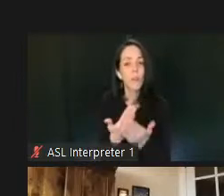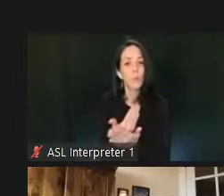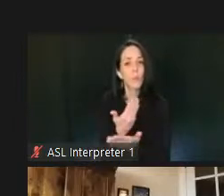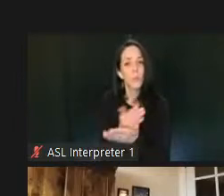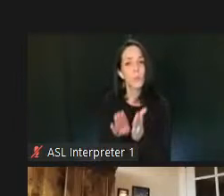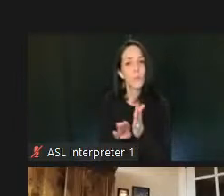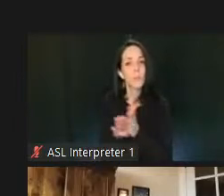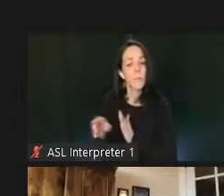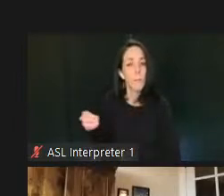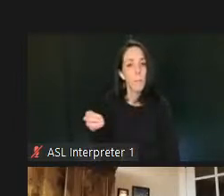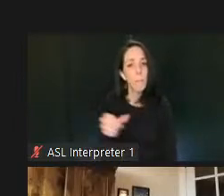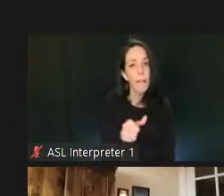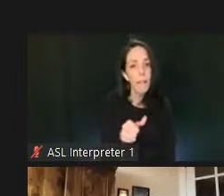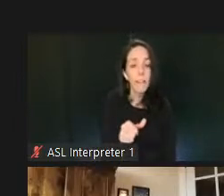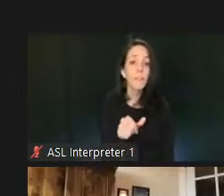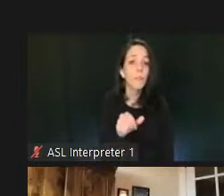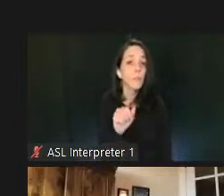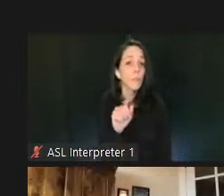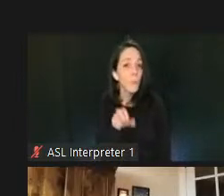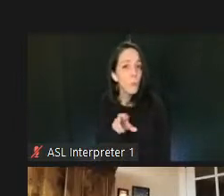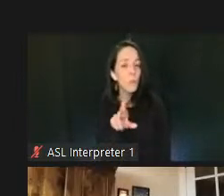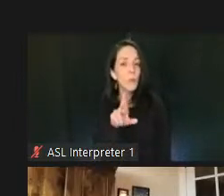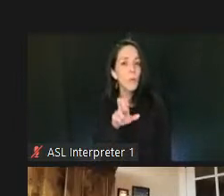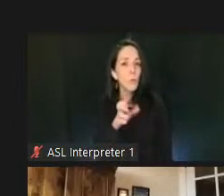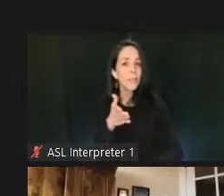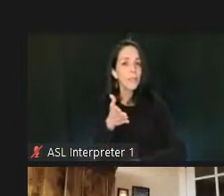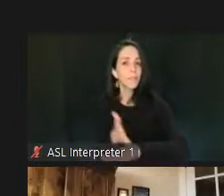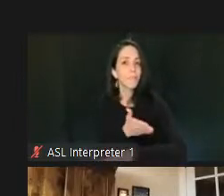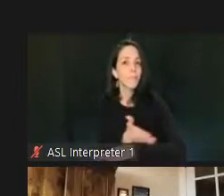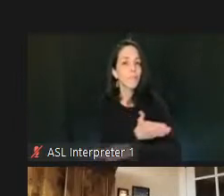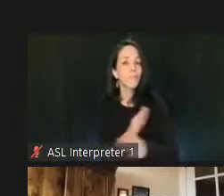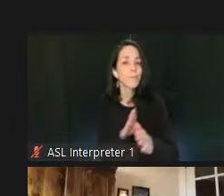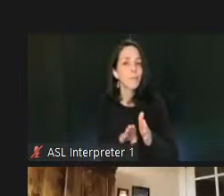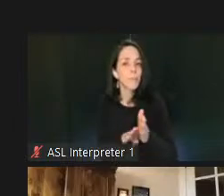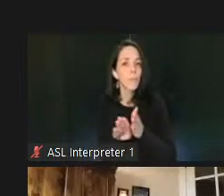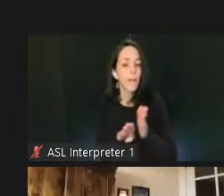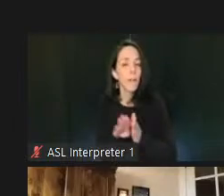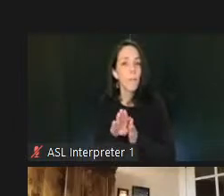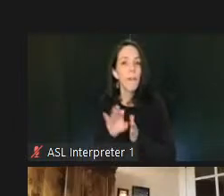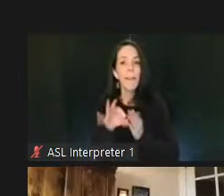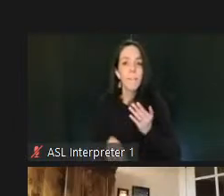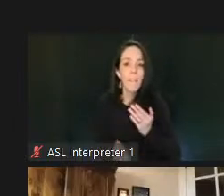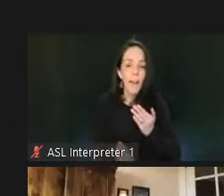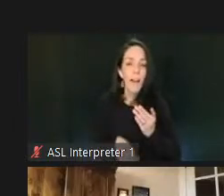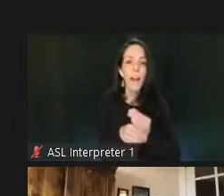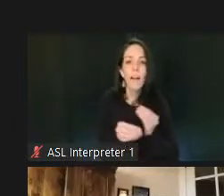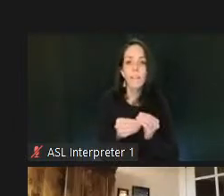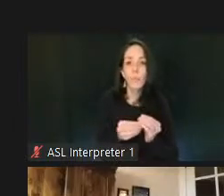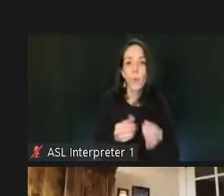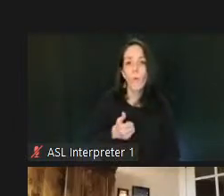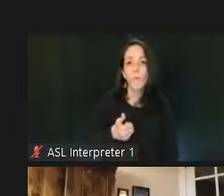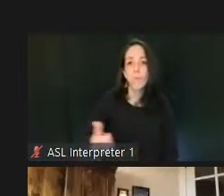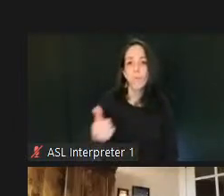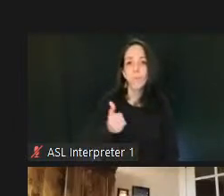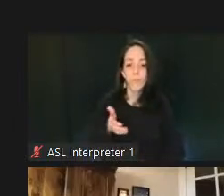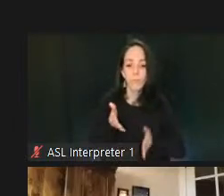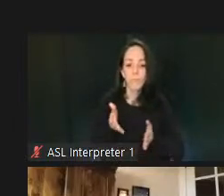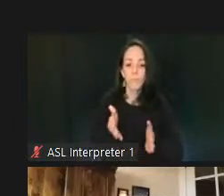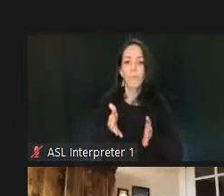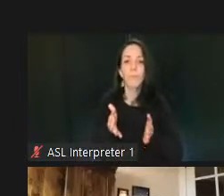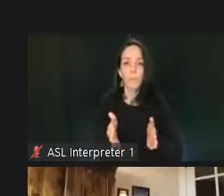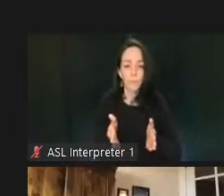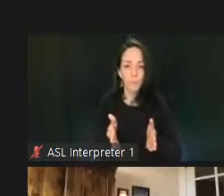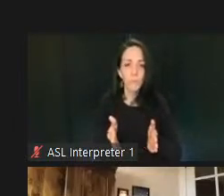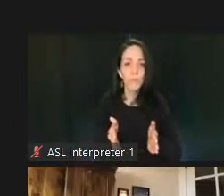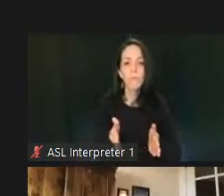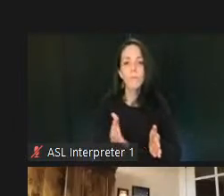pays, or redevelopment when it adds additional traffic to the transportation system. And it's designed to help defray